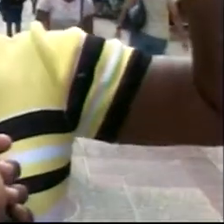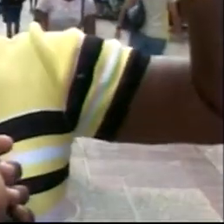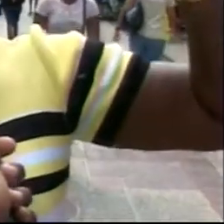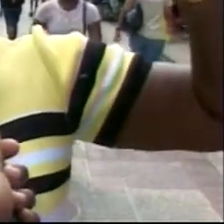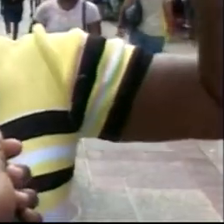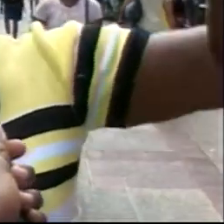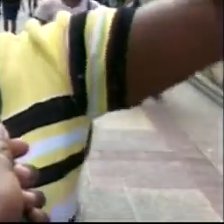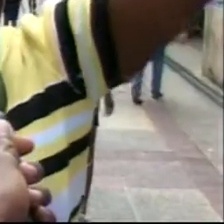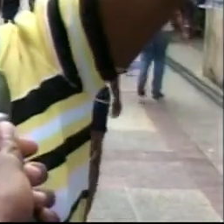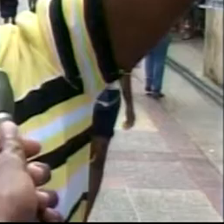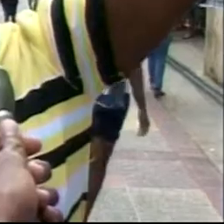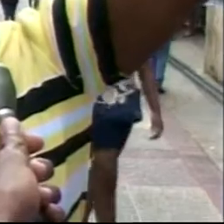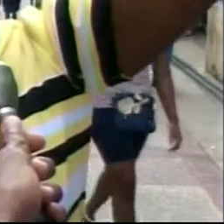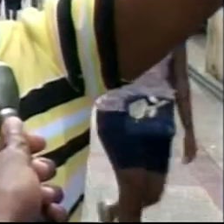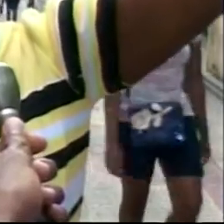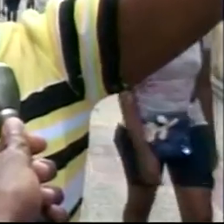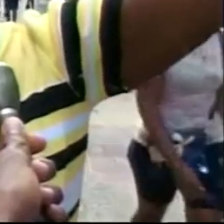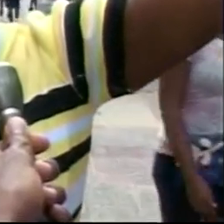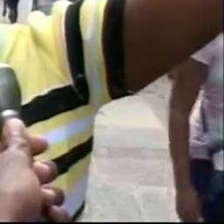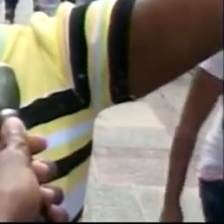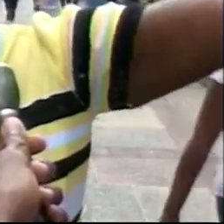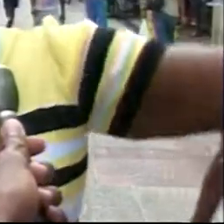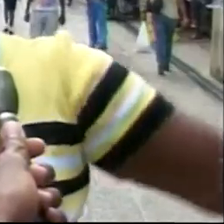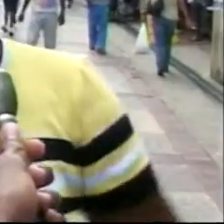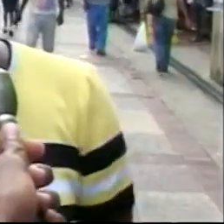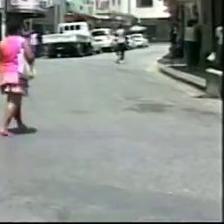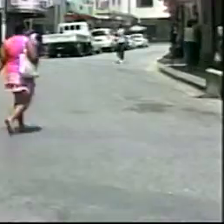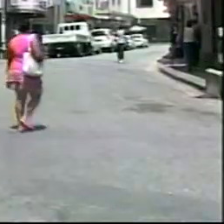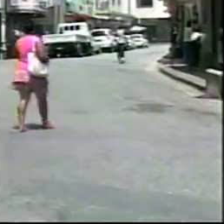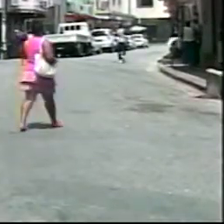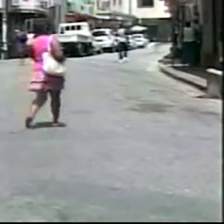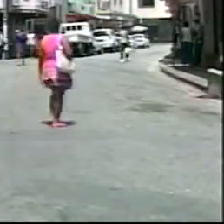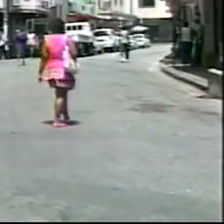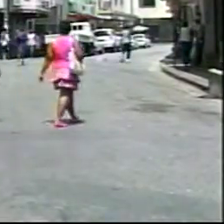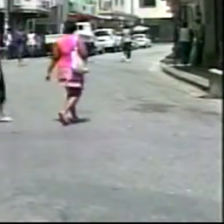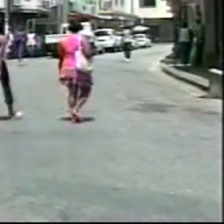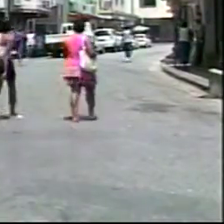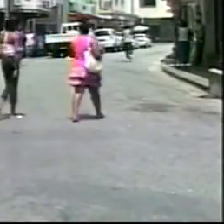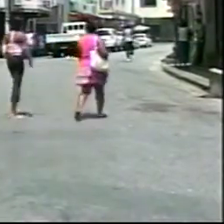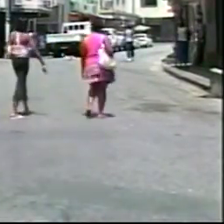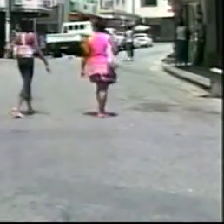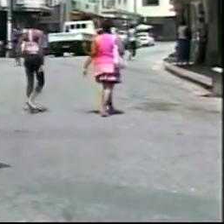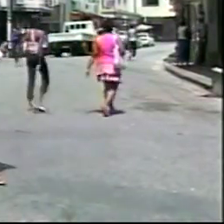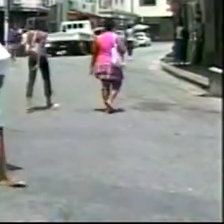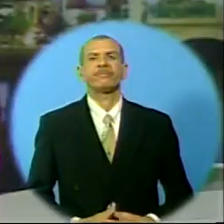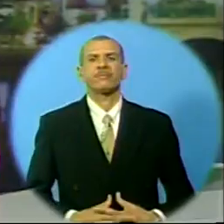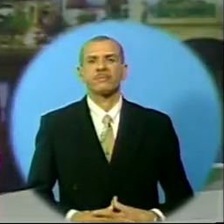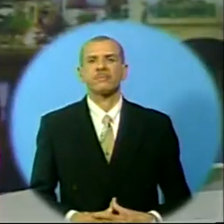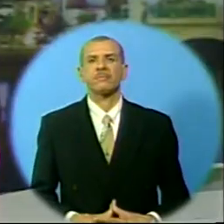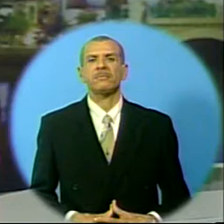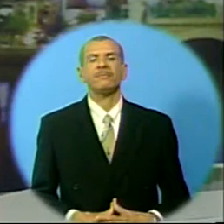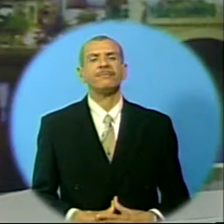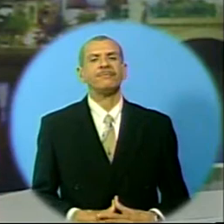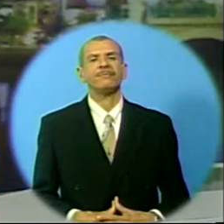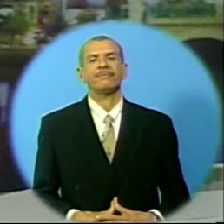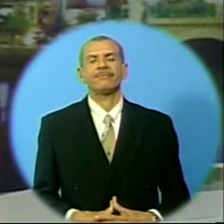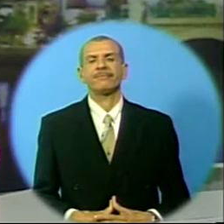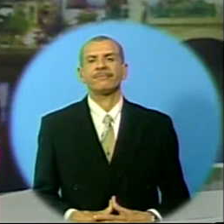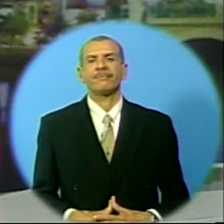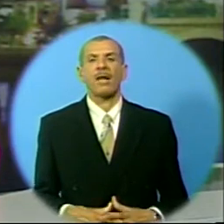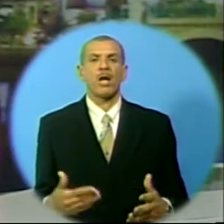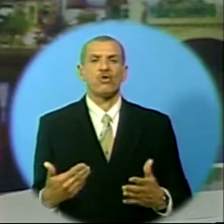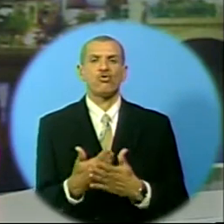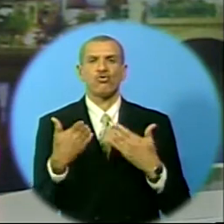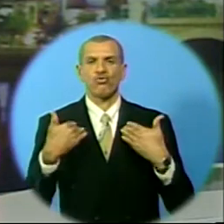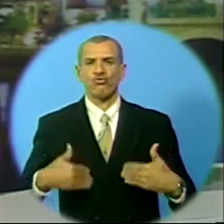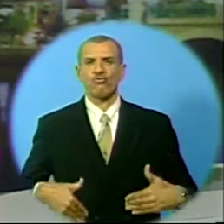coming up, so you gotta run to the top where you could be safe. Lisa Lord, CBC News. Thanks, Lisa. A